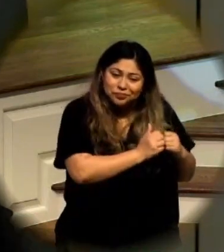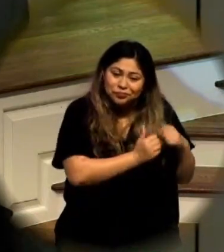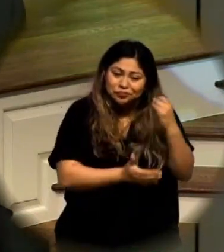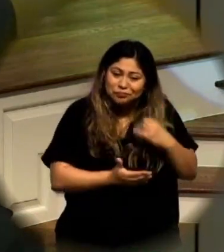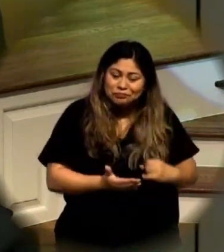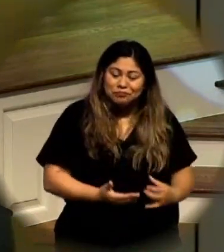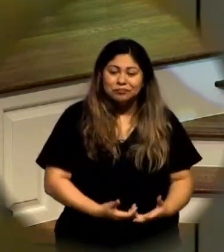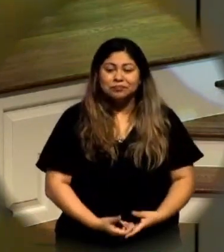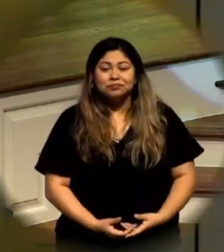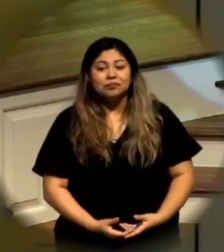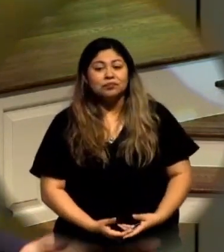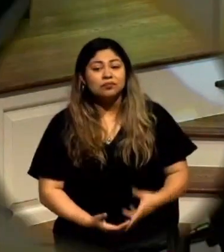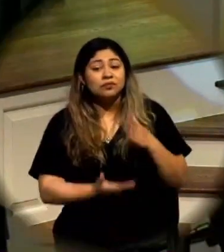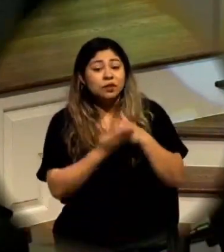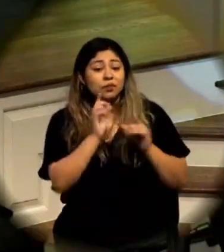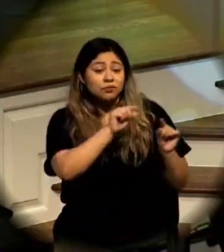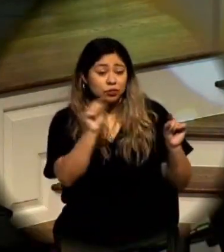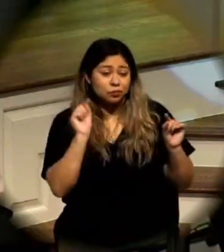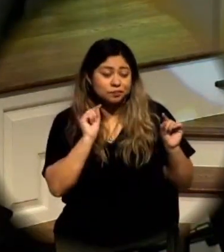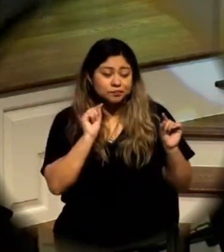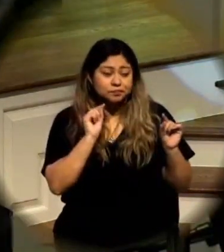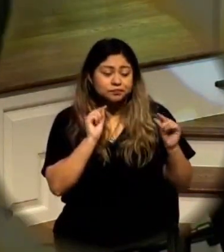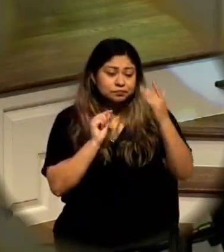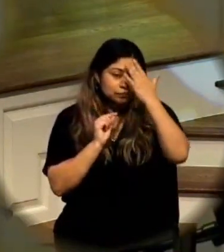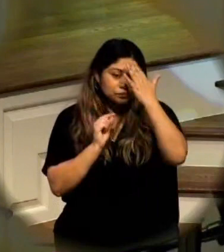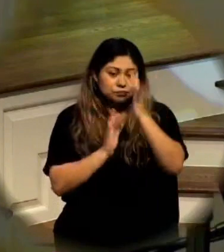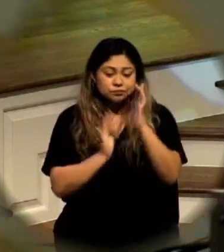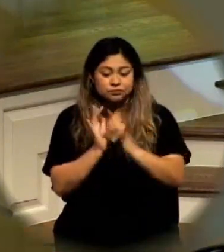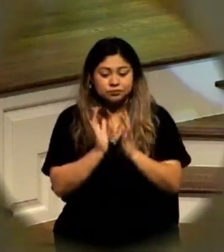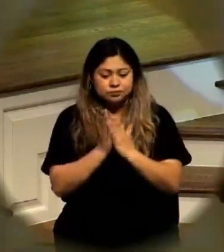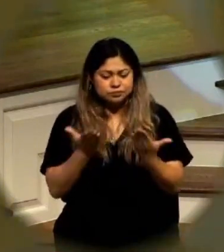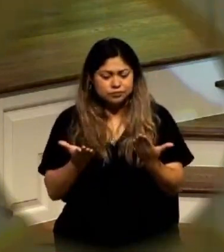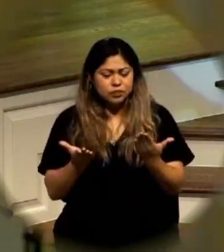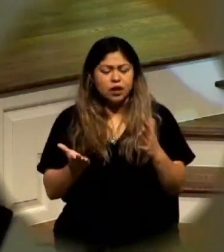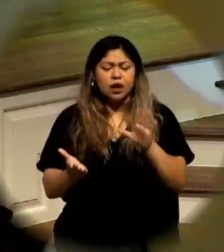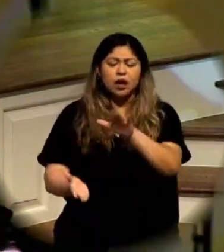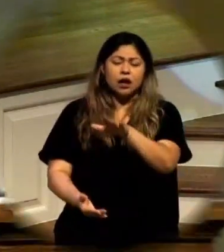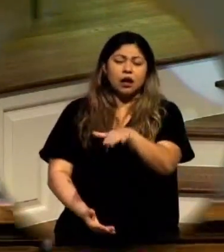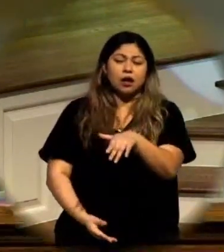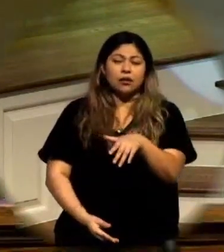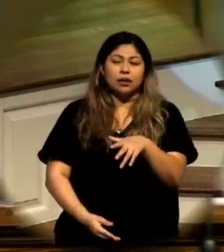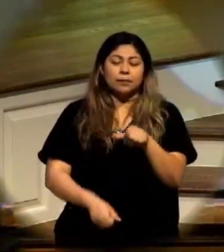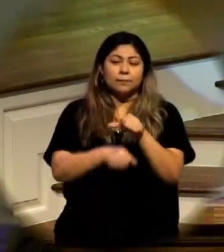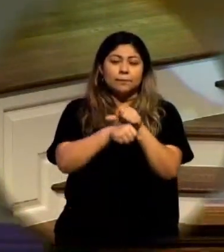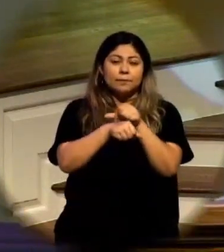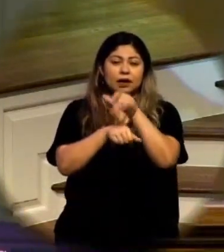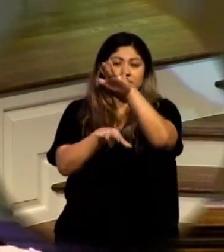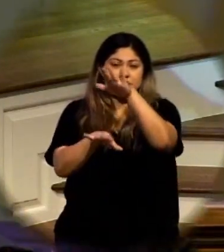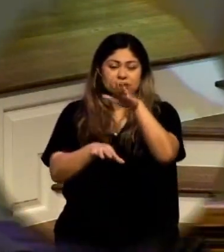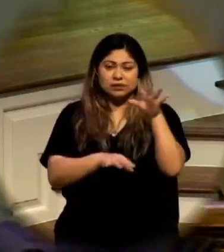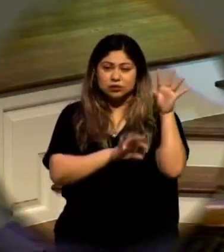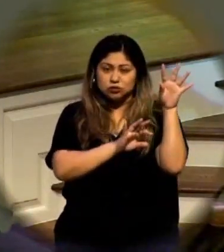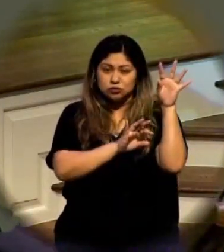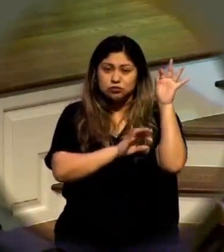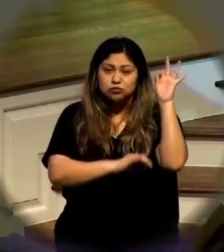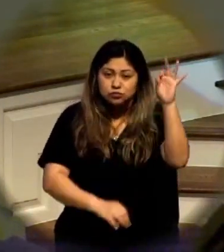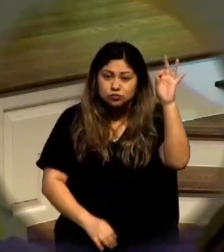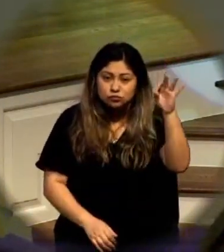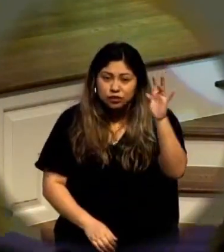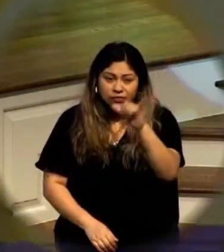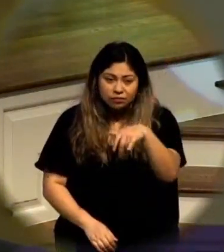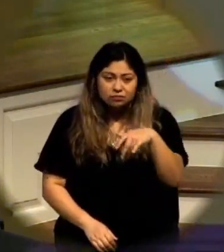of you who know your Bible well may say, well, wait, Taylor. Didn't Jesus say in the Sermon on the Mount that we were to be perfect like our Heavenly Father in